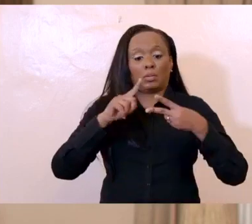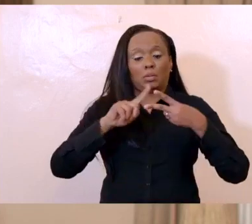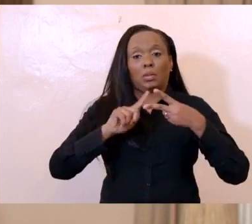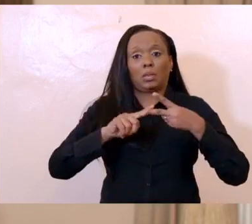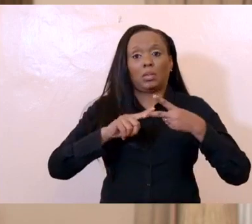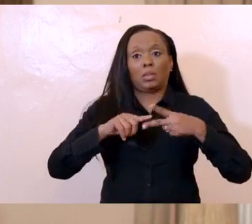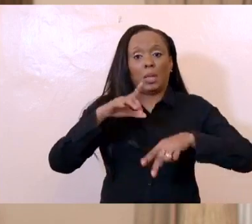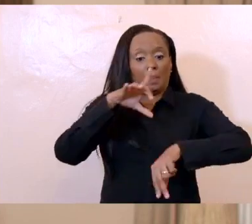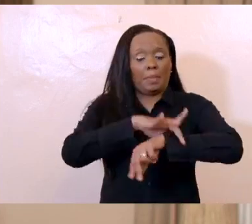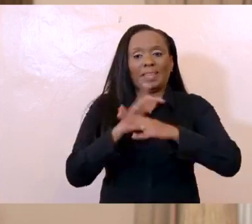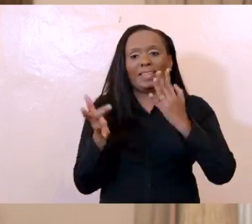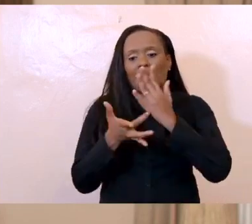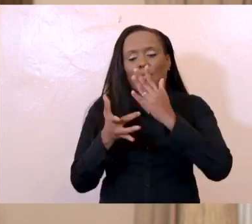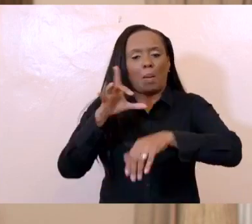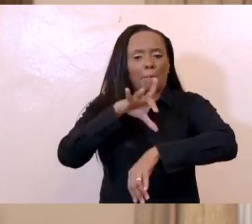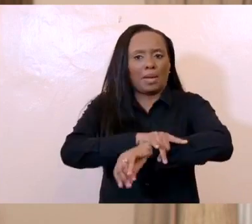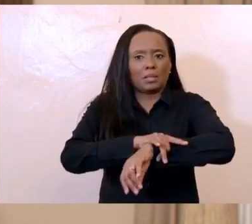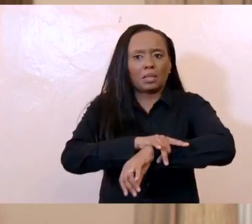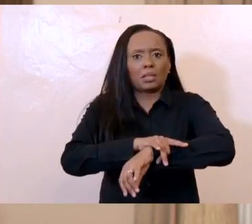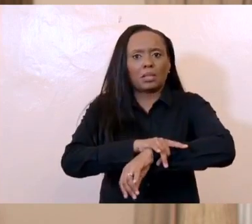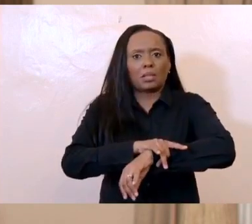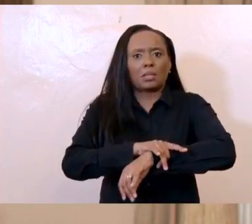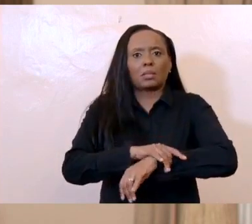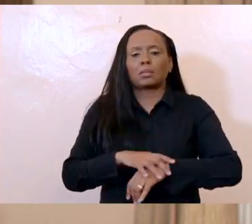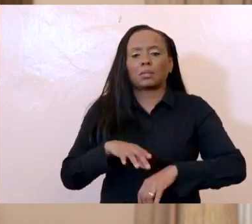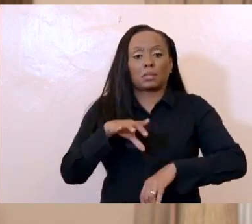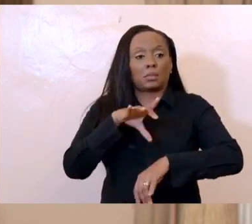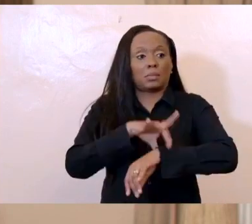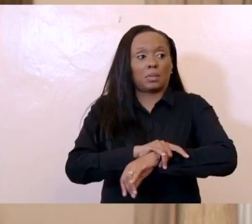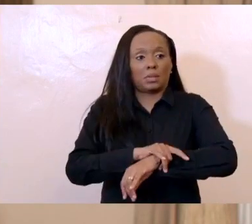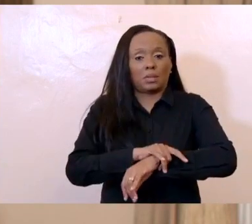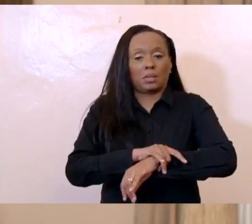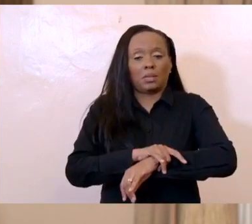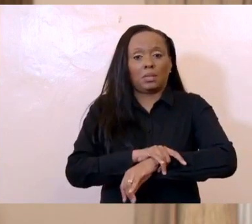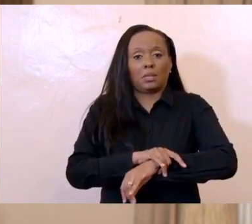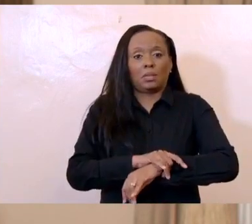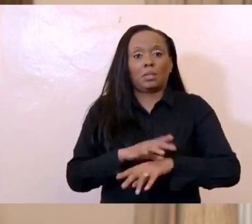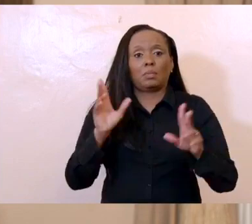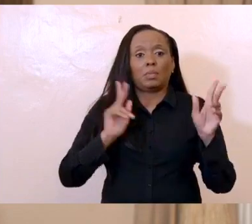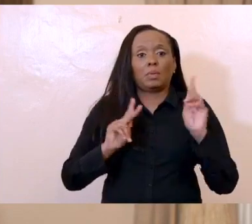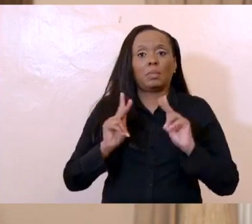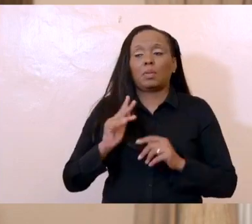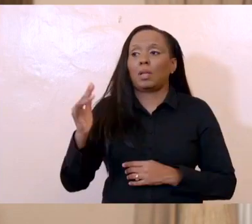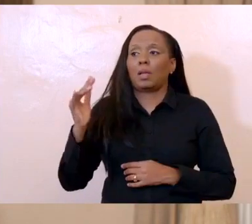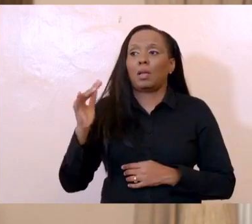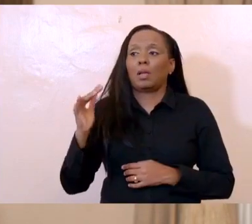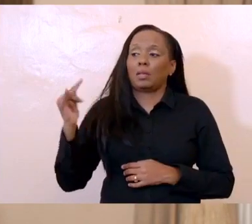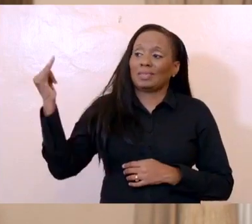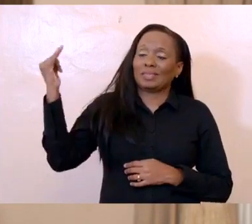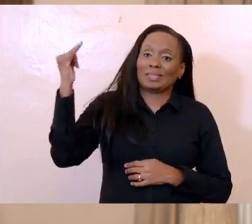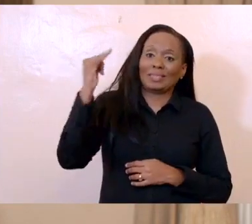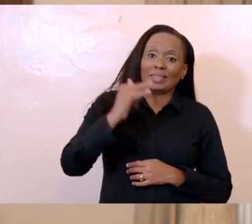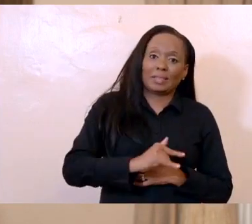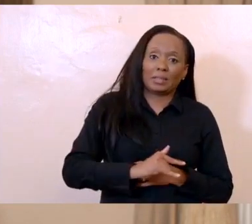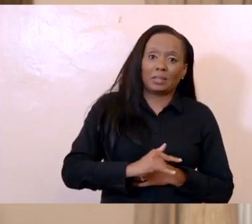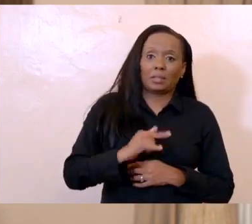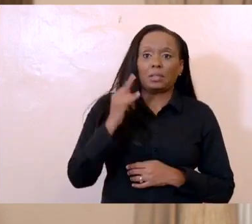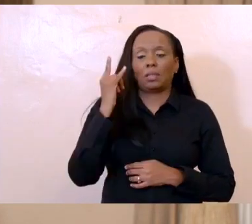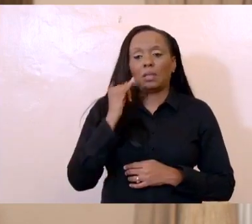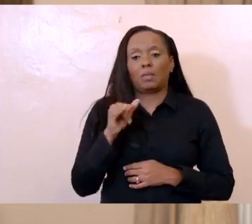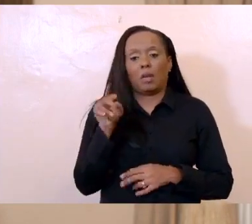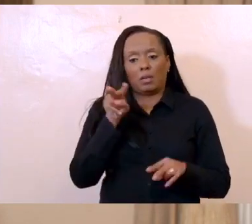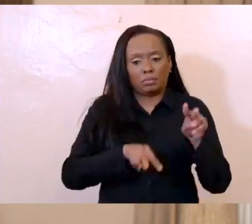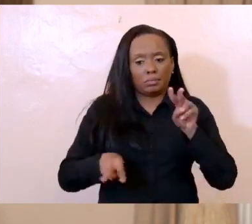for somebody as part of contact tracing. So those bracelets are actually put on persons who are traveling into Barbados to monitor them, and